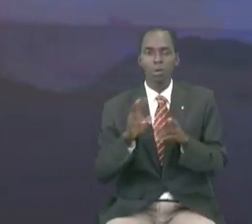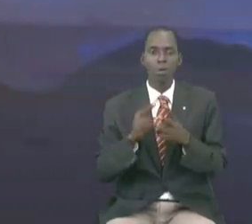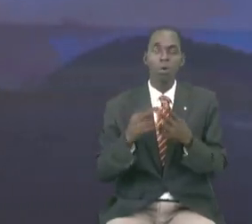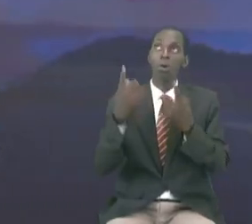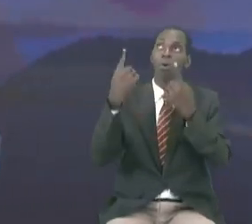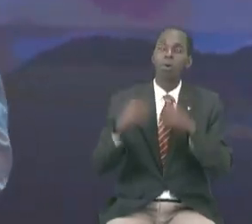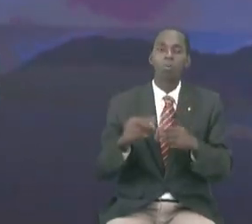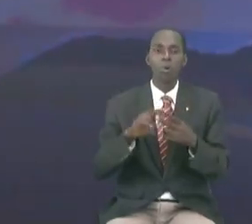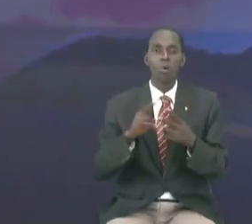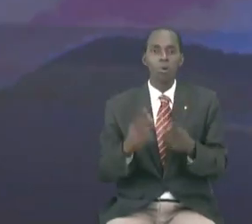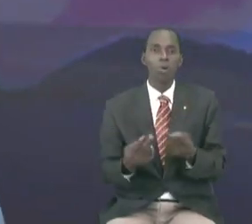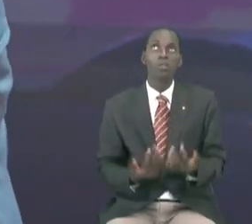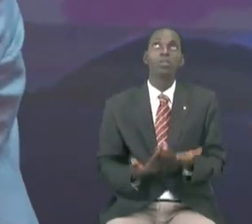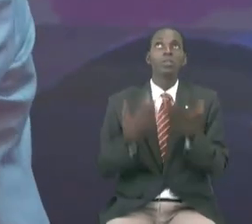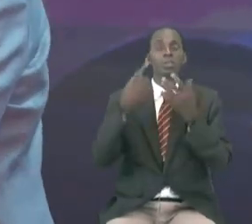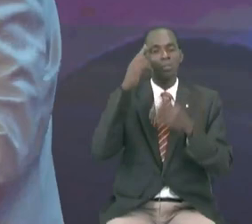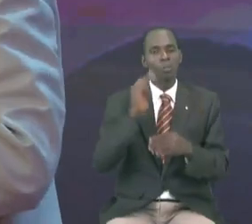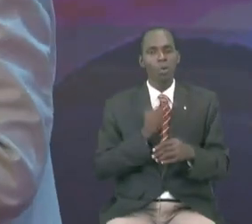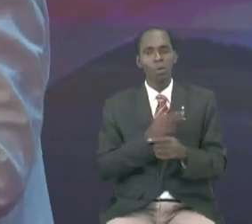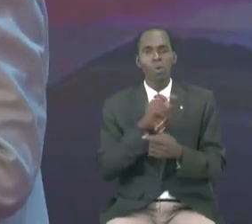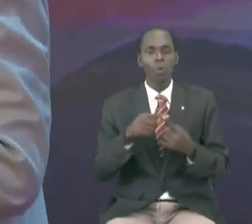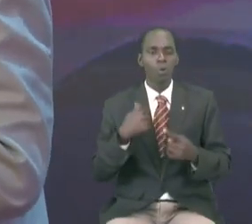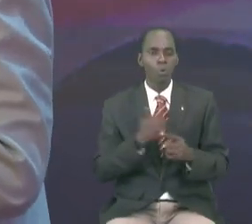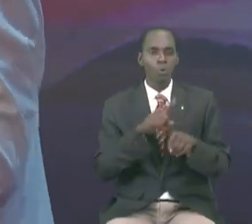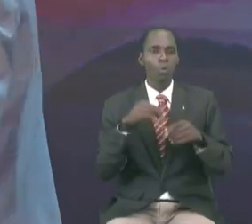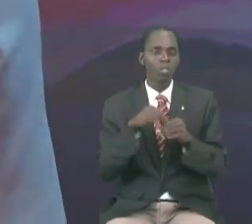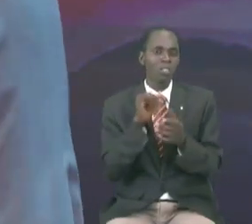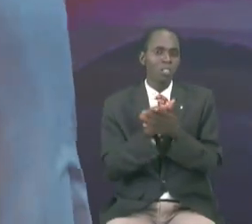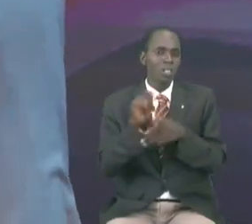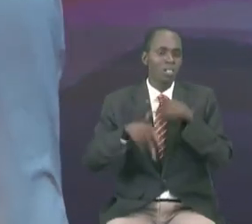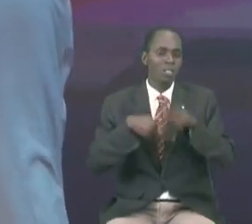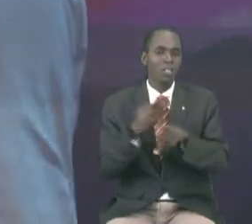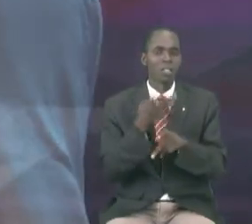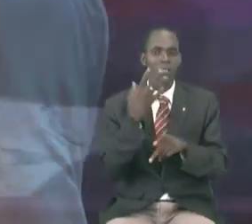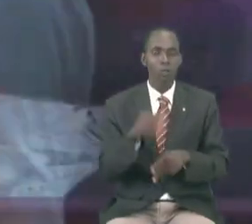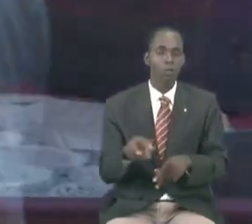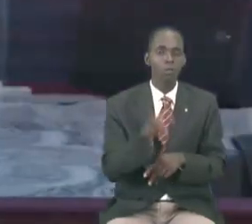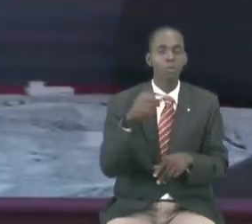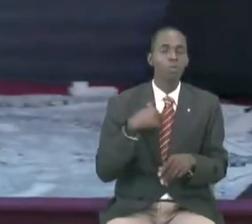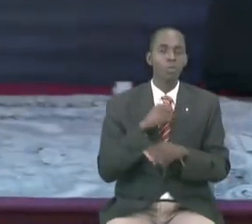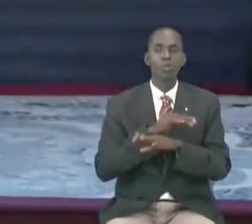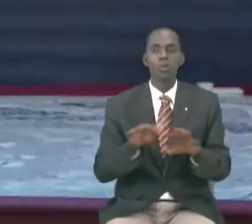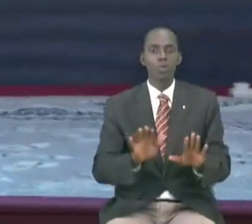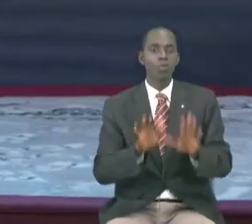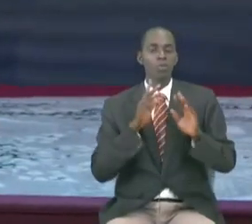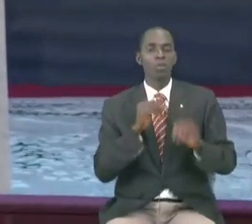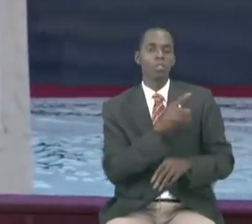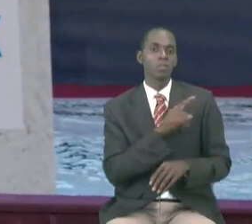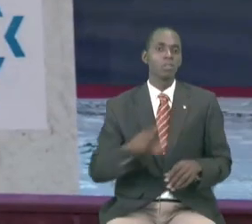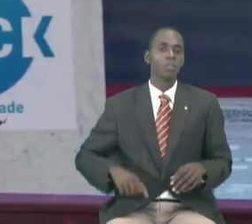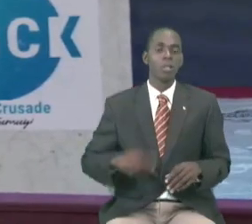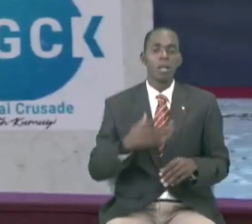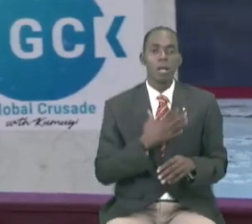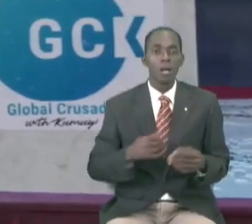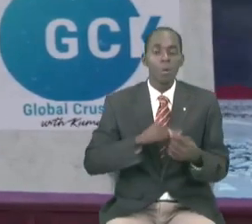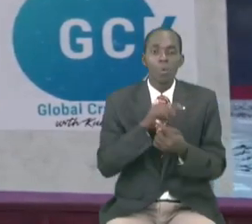Lord. And when you have a leader, a pastor, and you know the pastor preaches